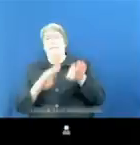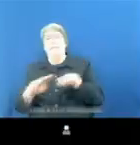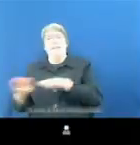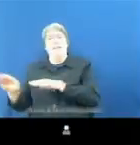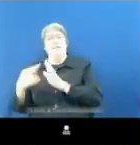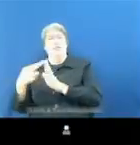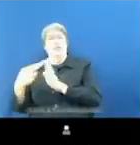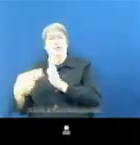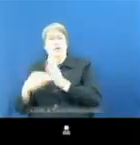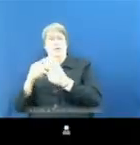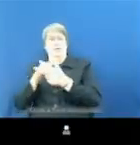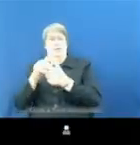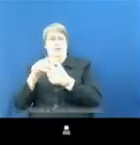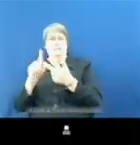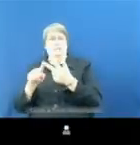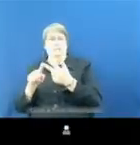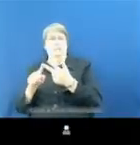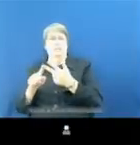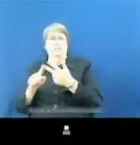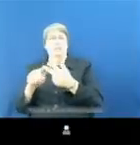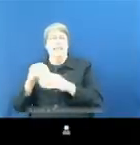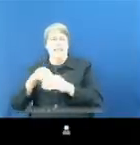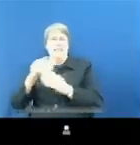those that make it very daunting.